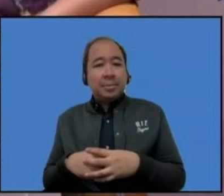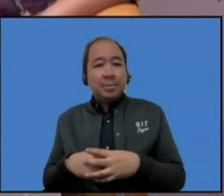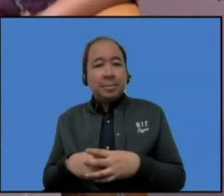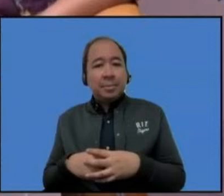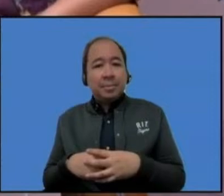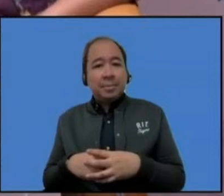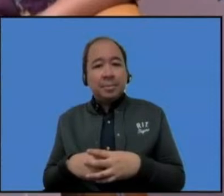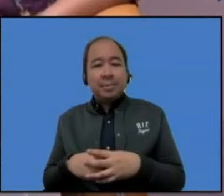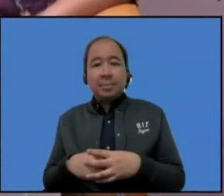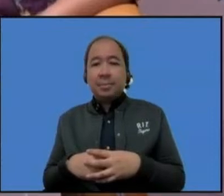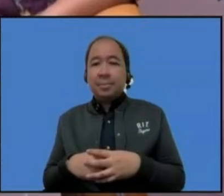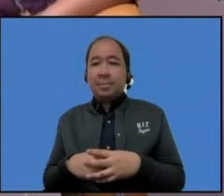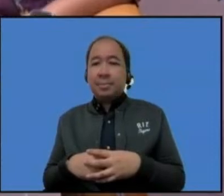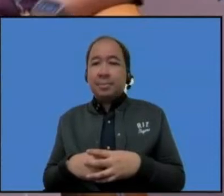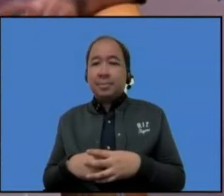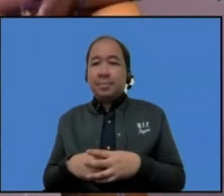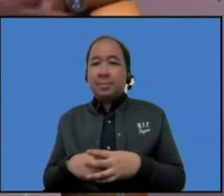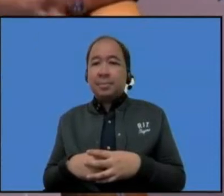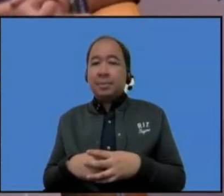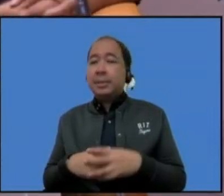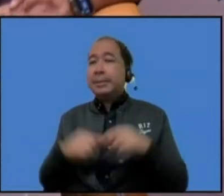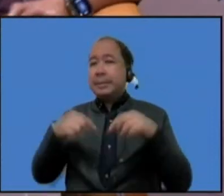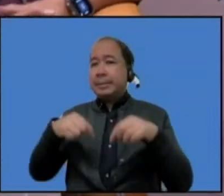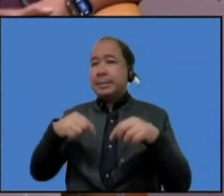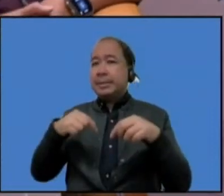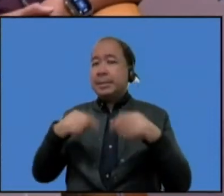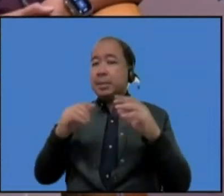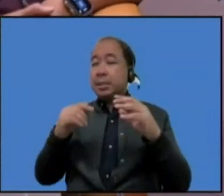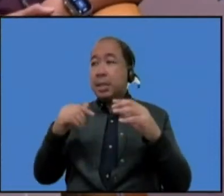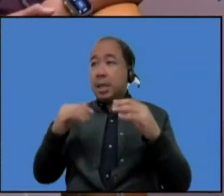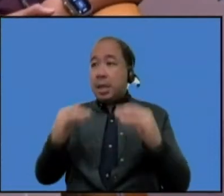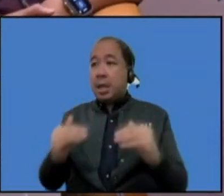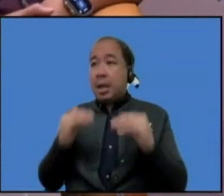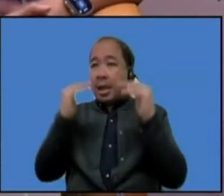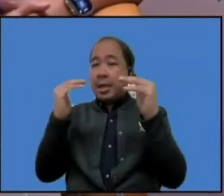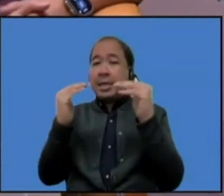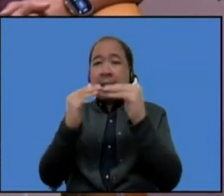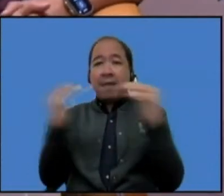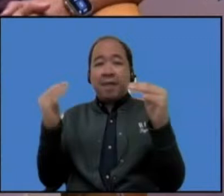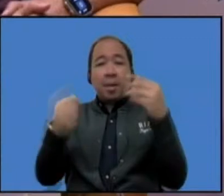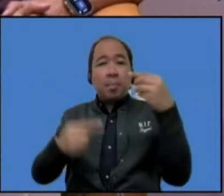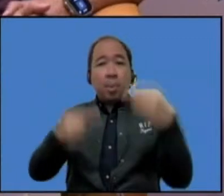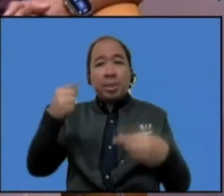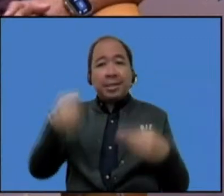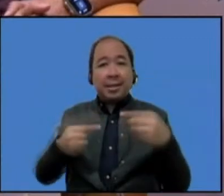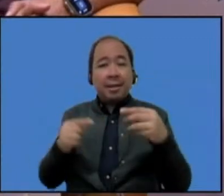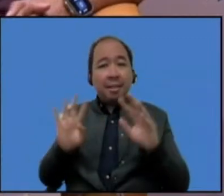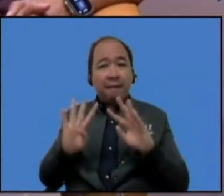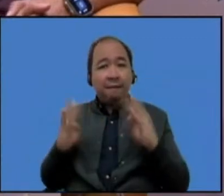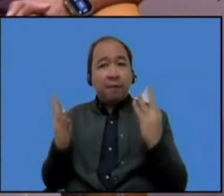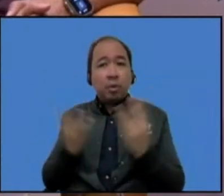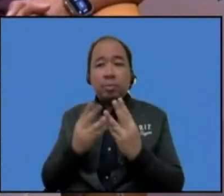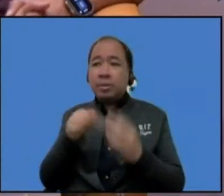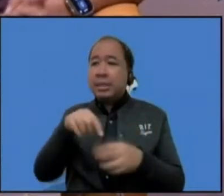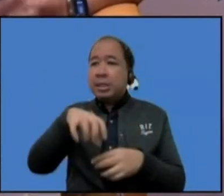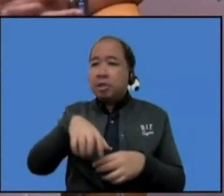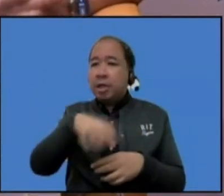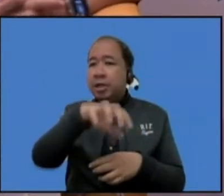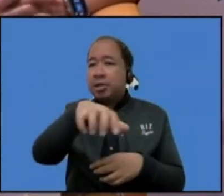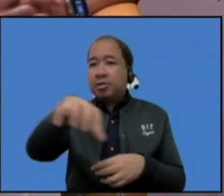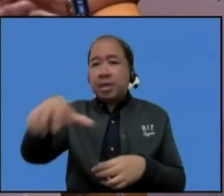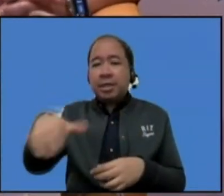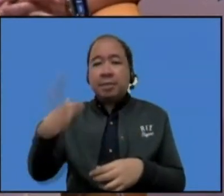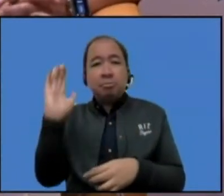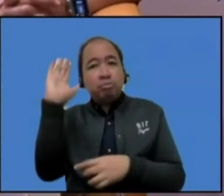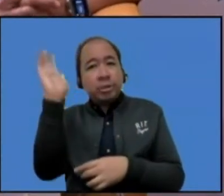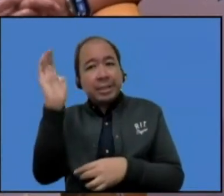This year, at the high-level political forum, some countries will present voluntary national reports